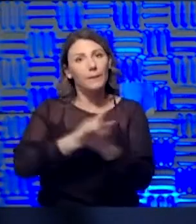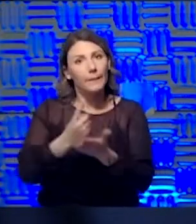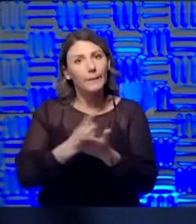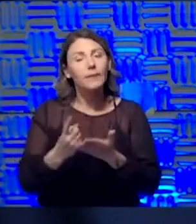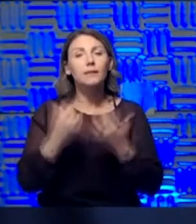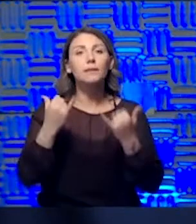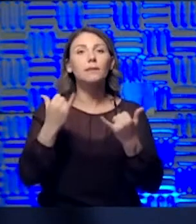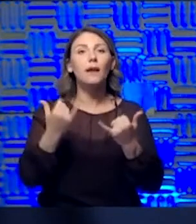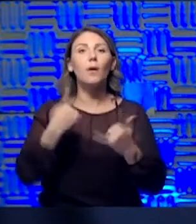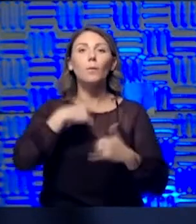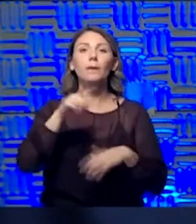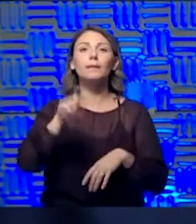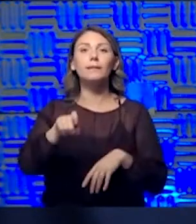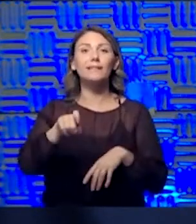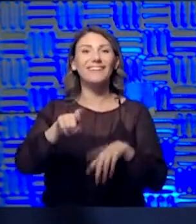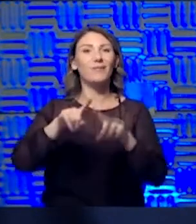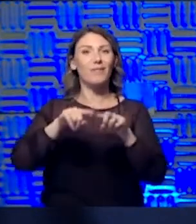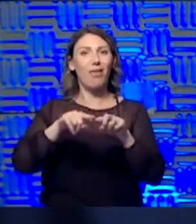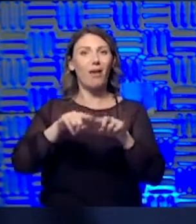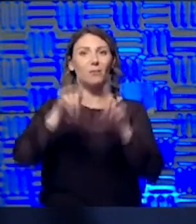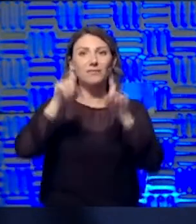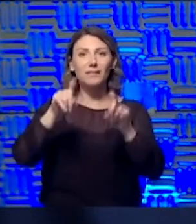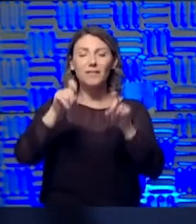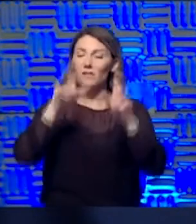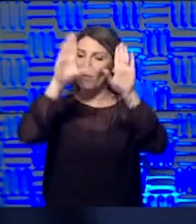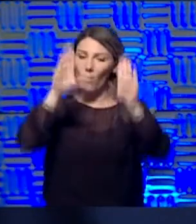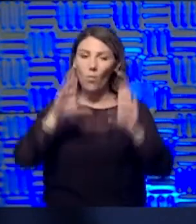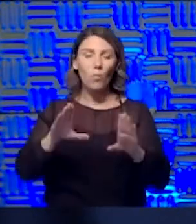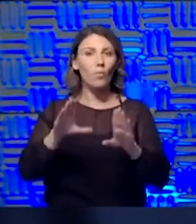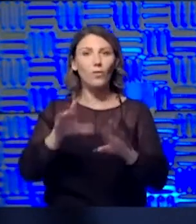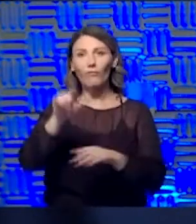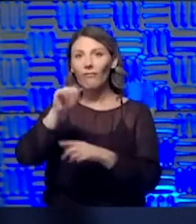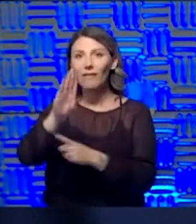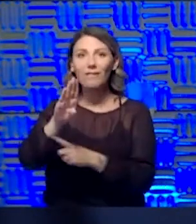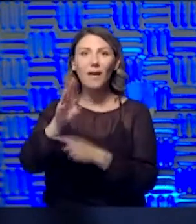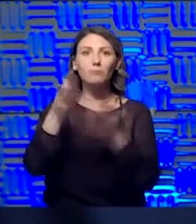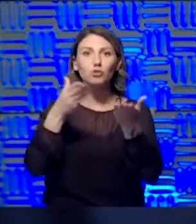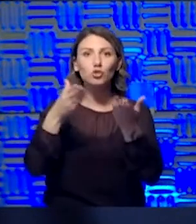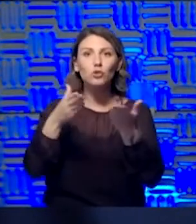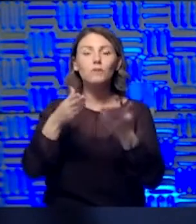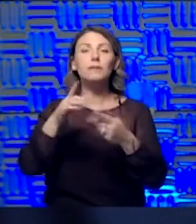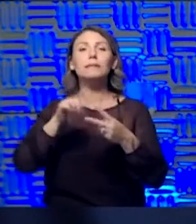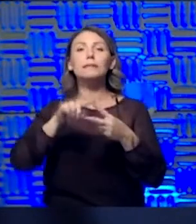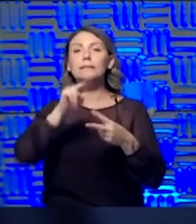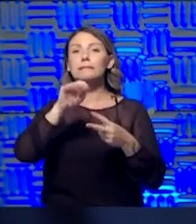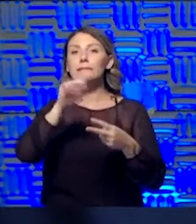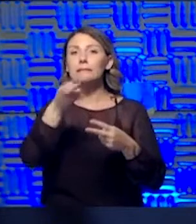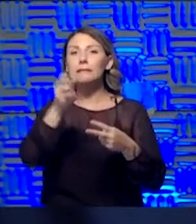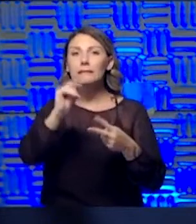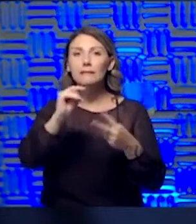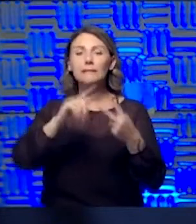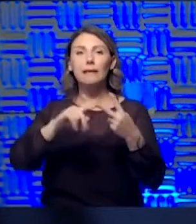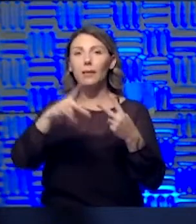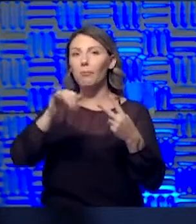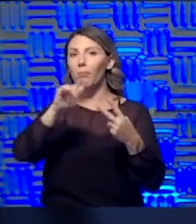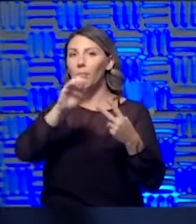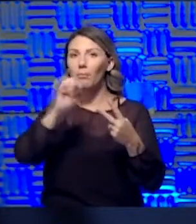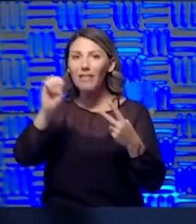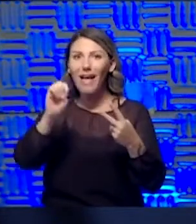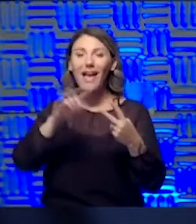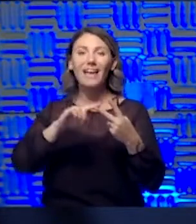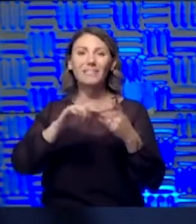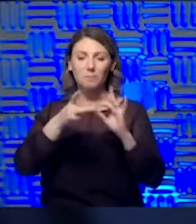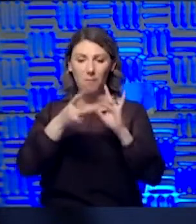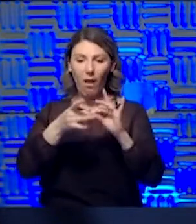reliable test. We have our excellent lab services with Dr. Leisman and Dr. Plapp, who are working to find and validate